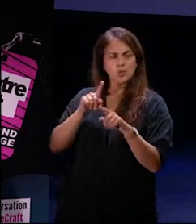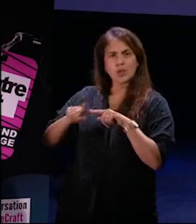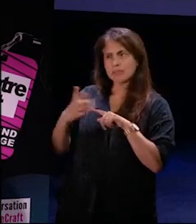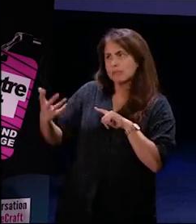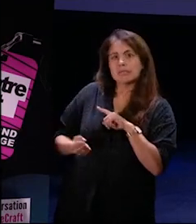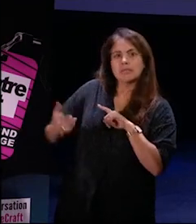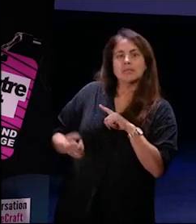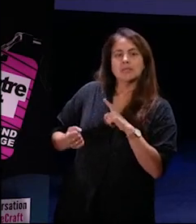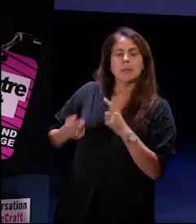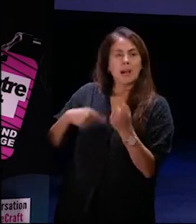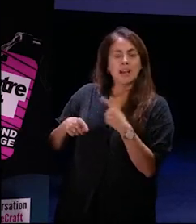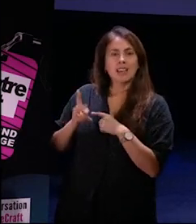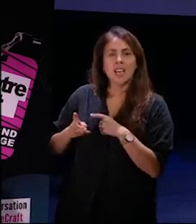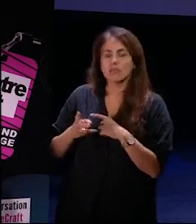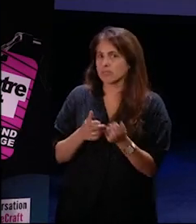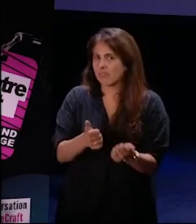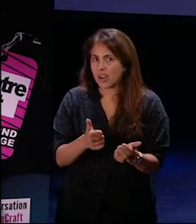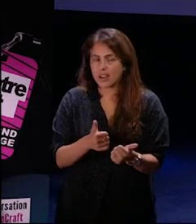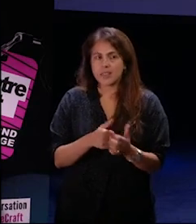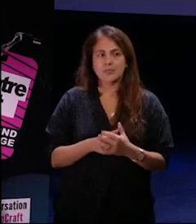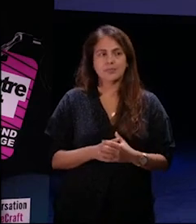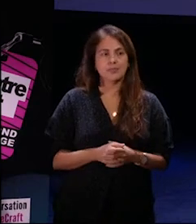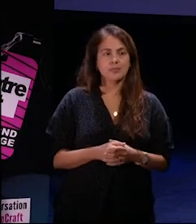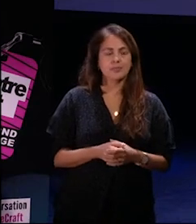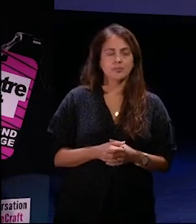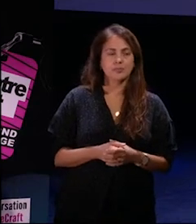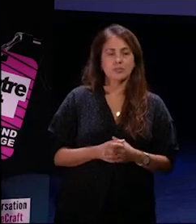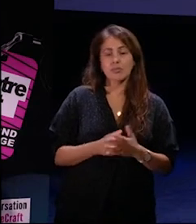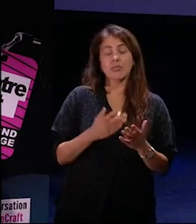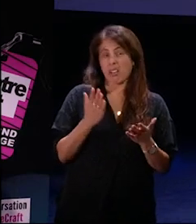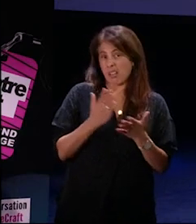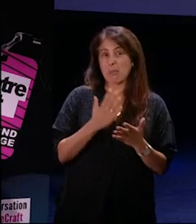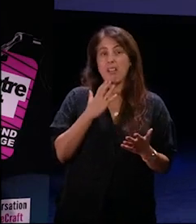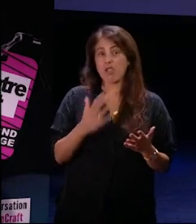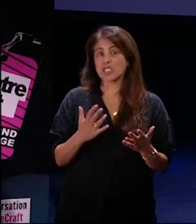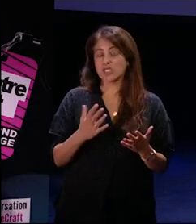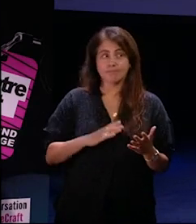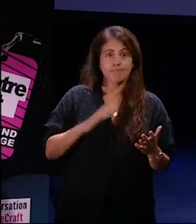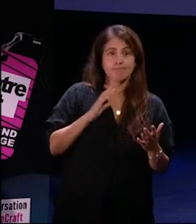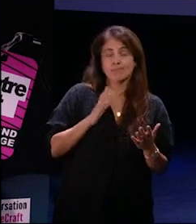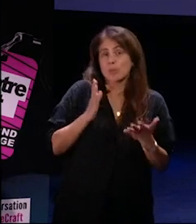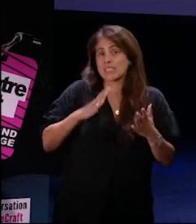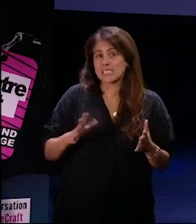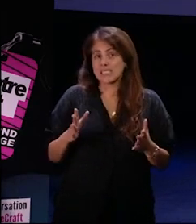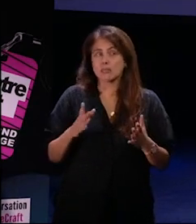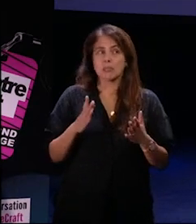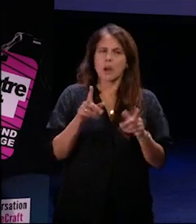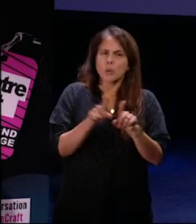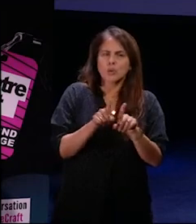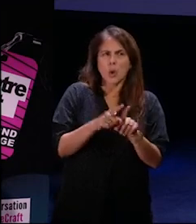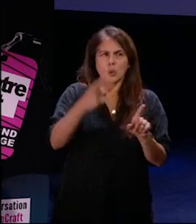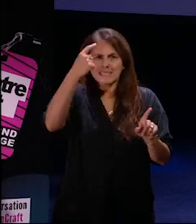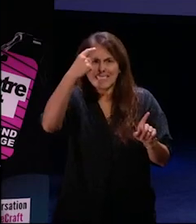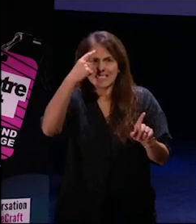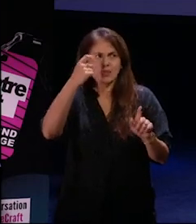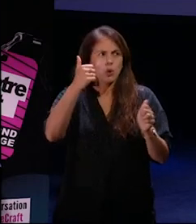It requires courage. But it also requires good sense and a good